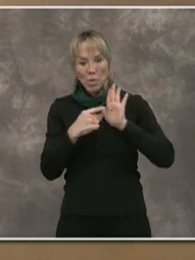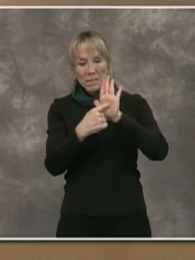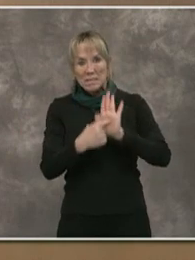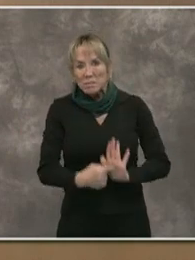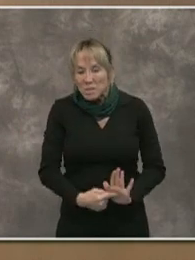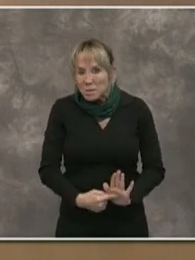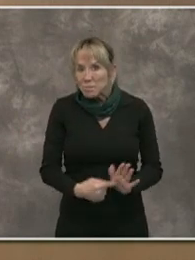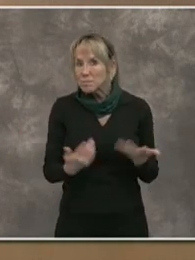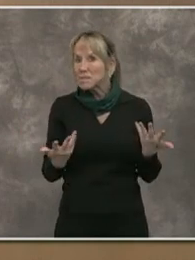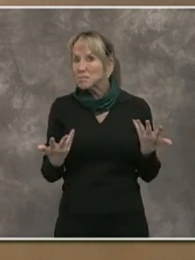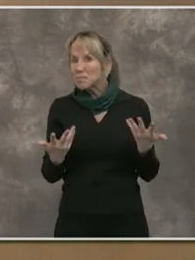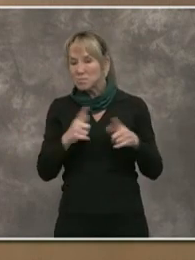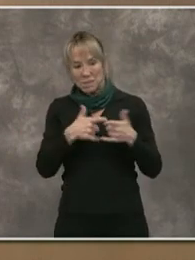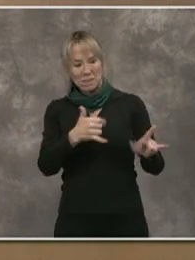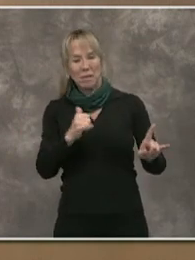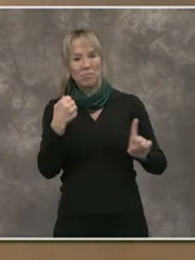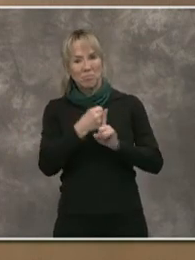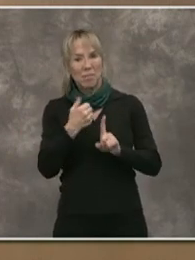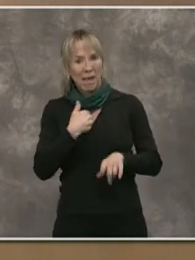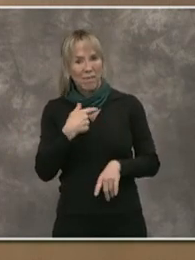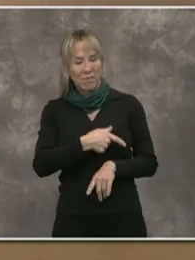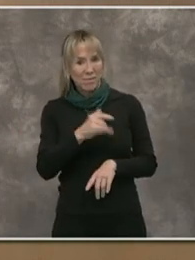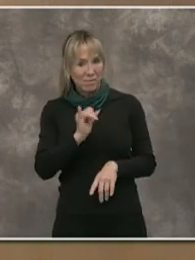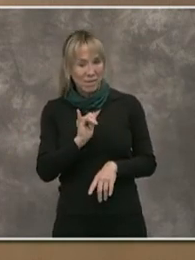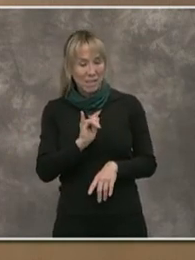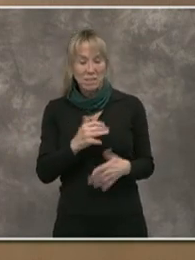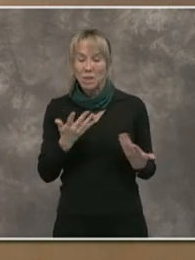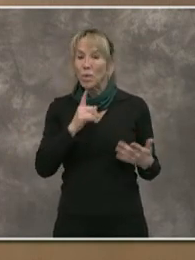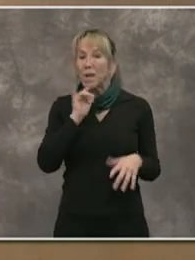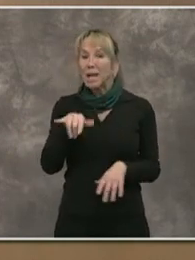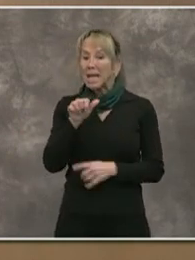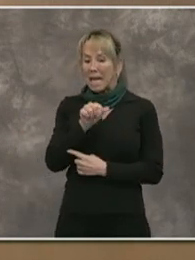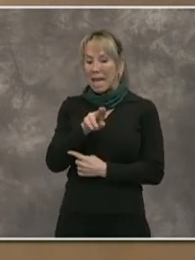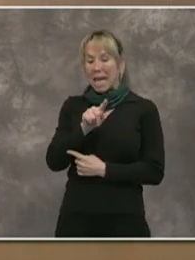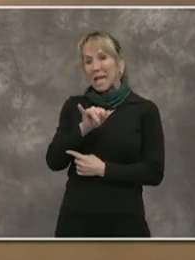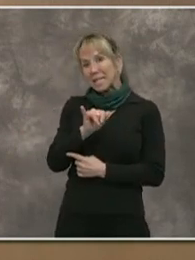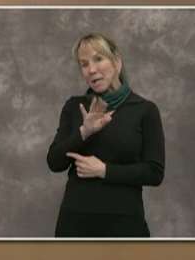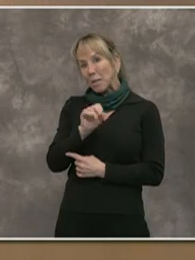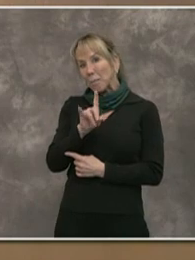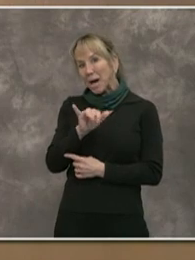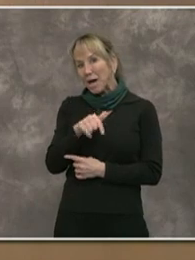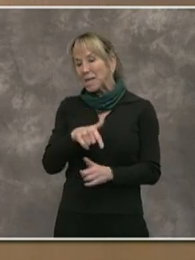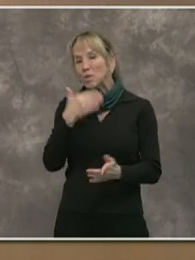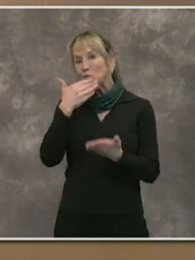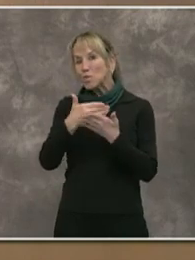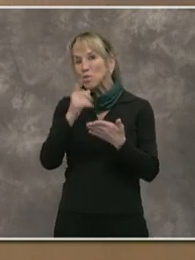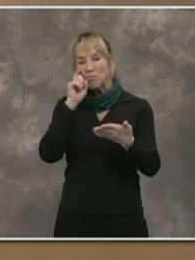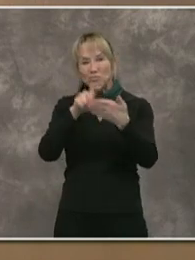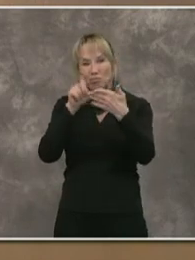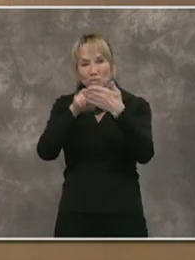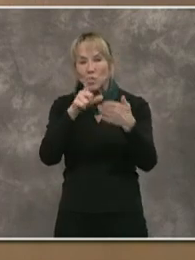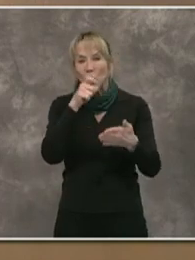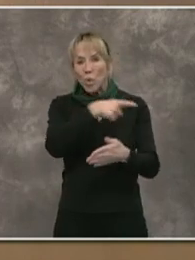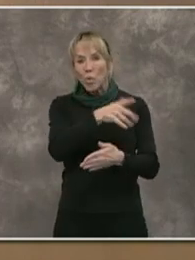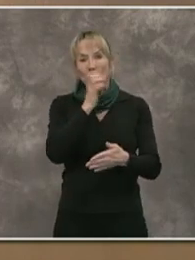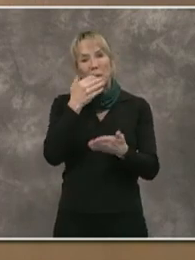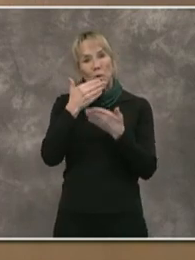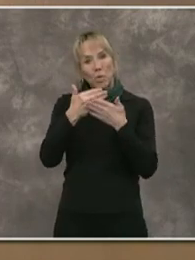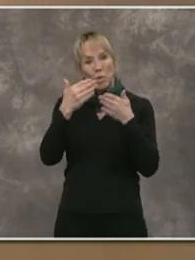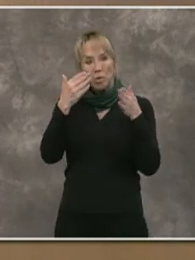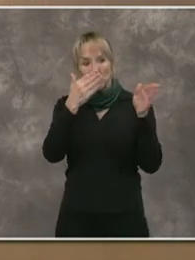testing is also very useful to identify people who might be plasma donors at a later time and, in fact, contribute